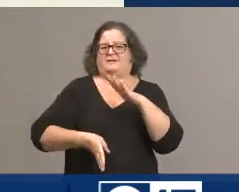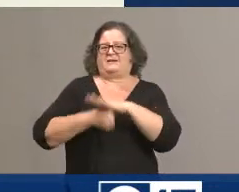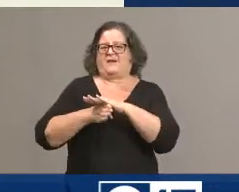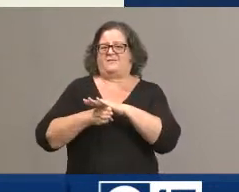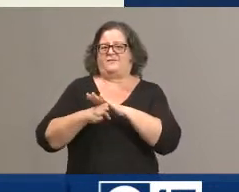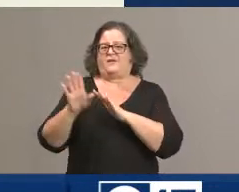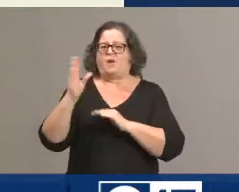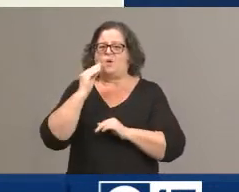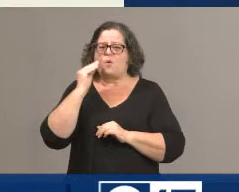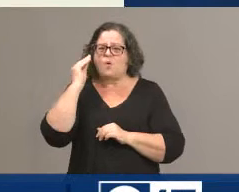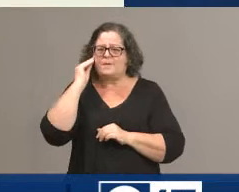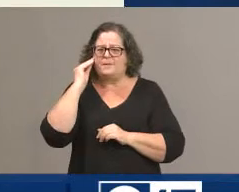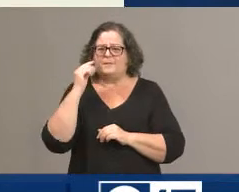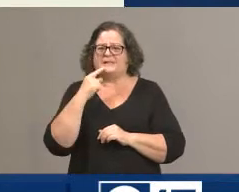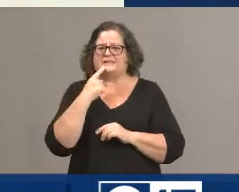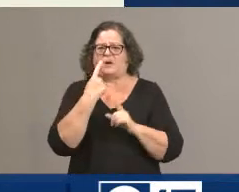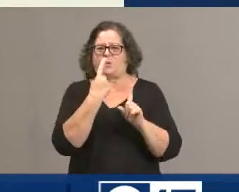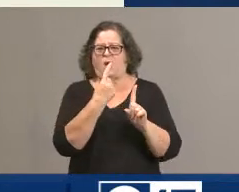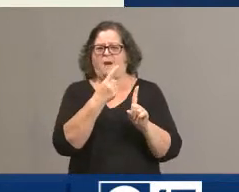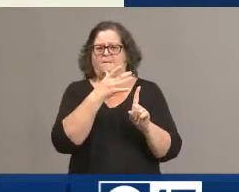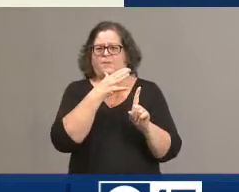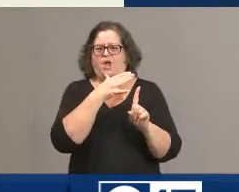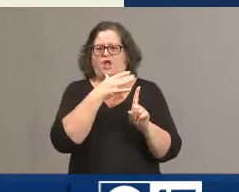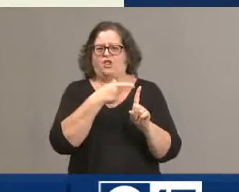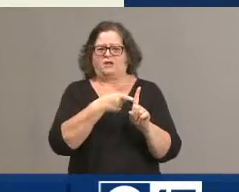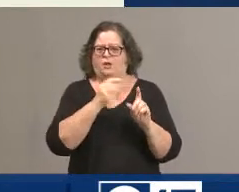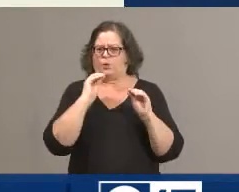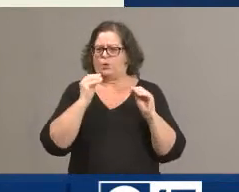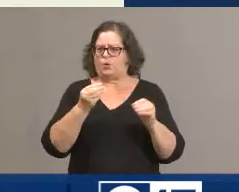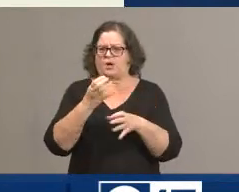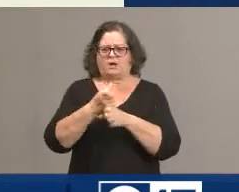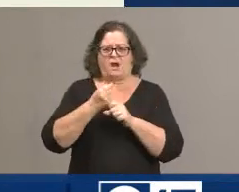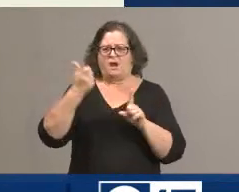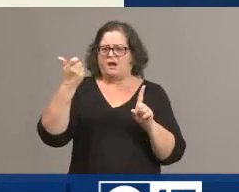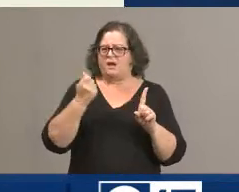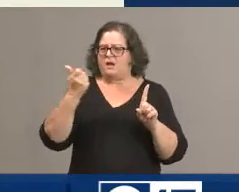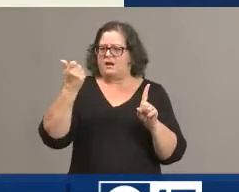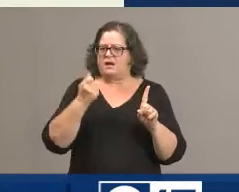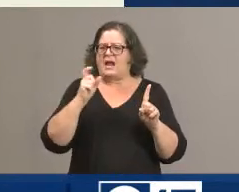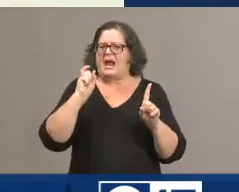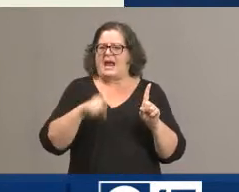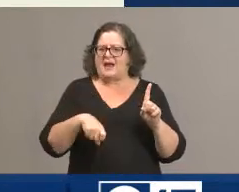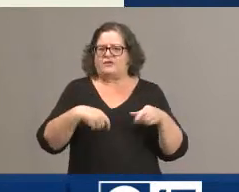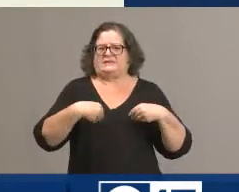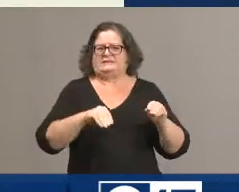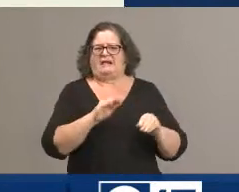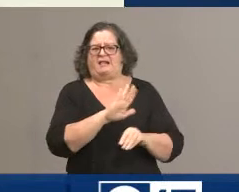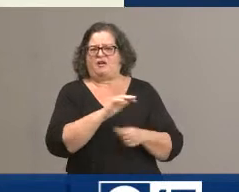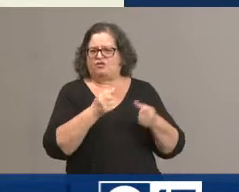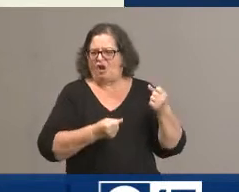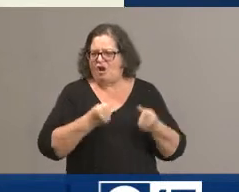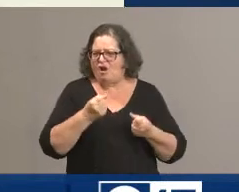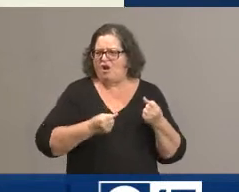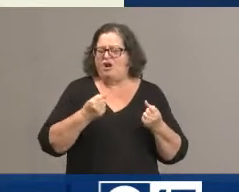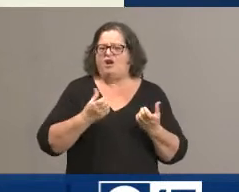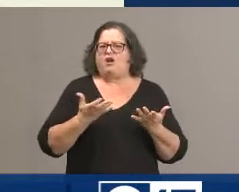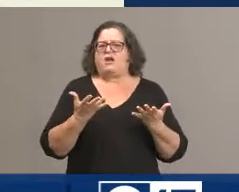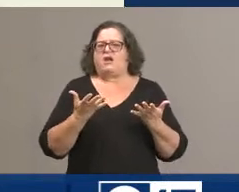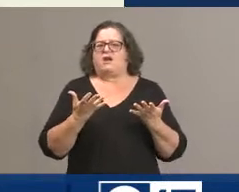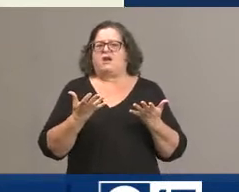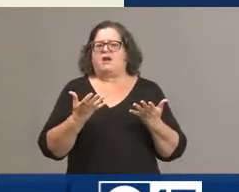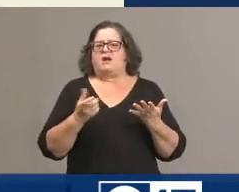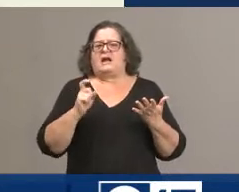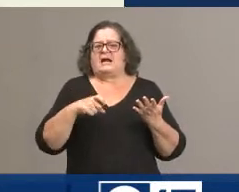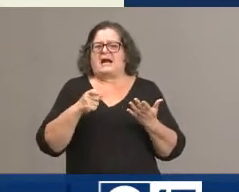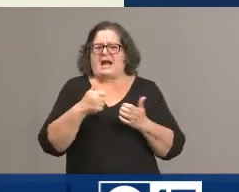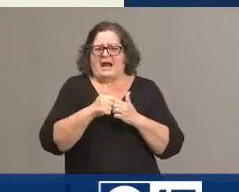ability to take her daughter to PCH for appointments. Meanwhile, hundreds of Arizonans, as we're going to report today, who have died are getting